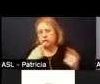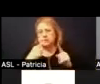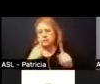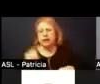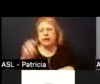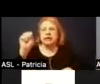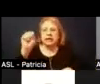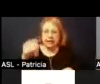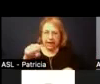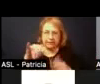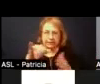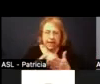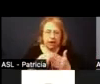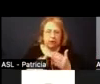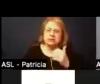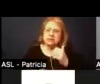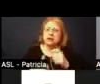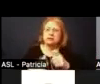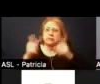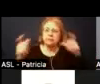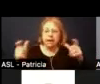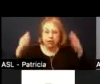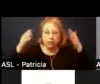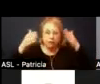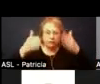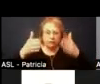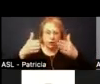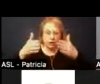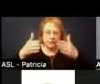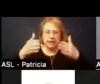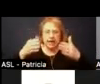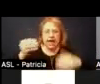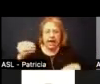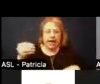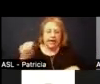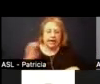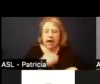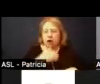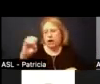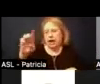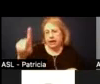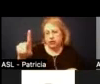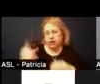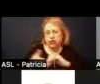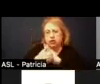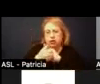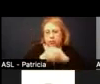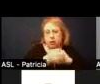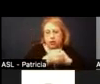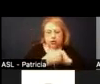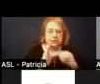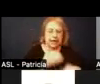that was a major focus and expectation of our um and partners and we uh and ourselves as as staff